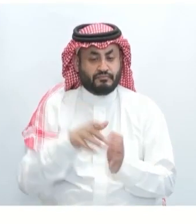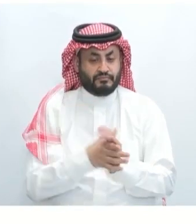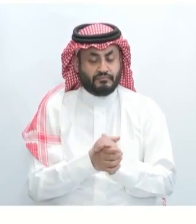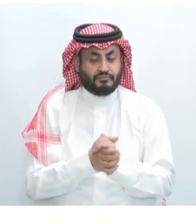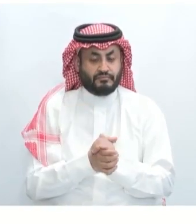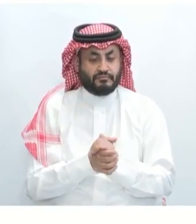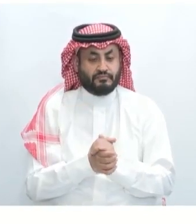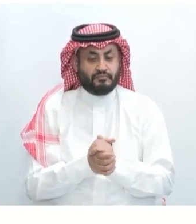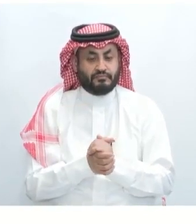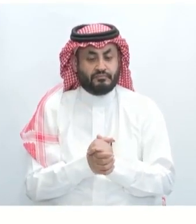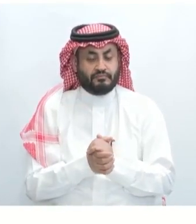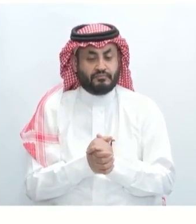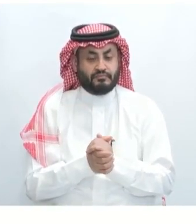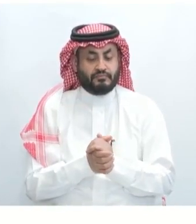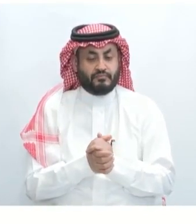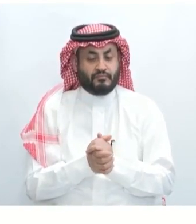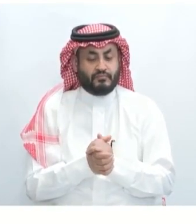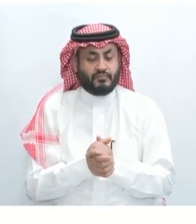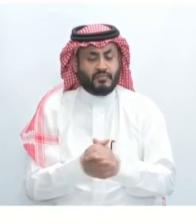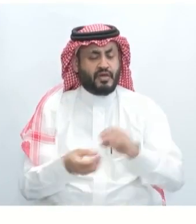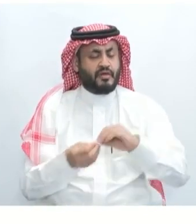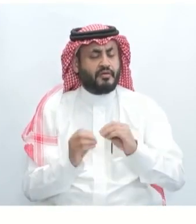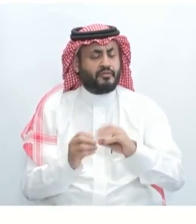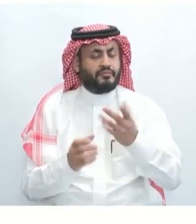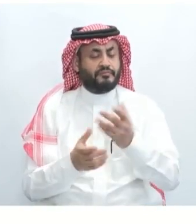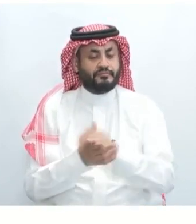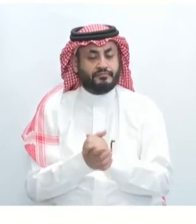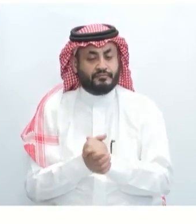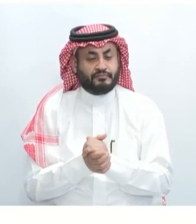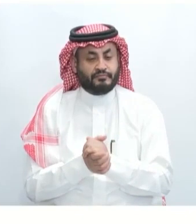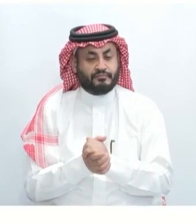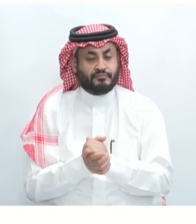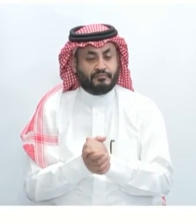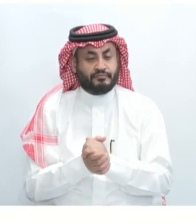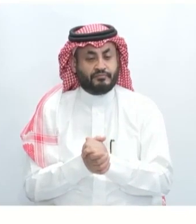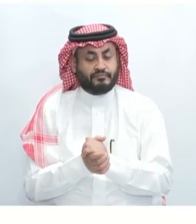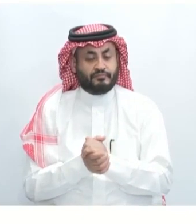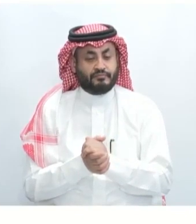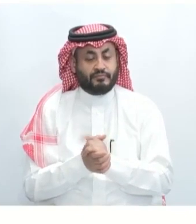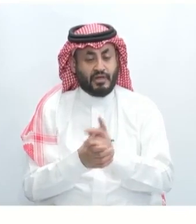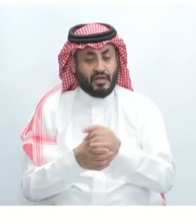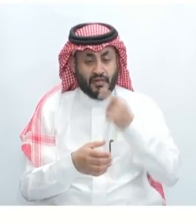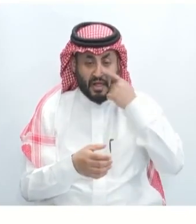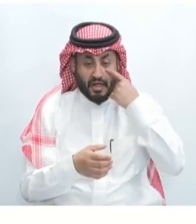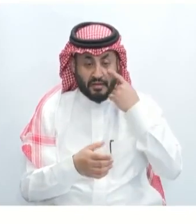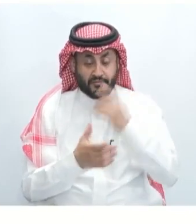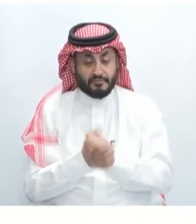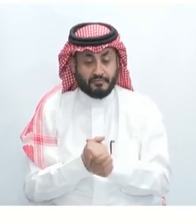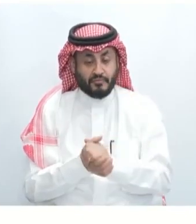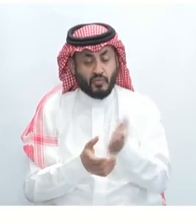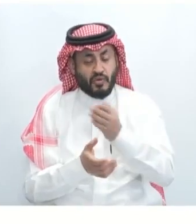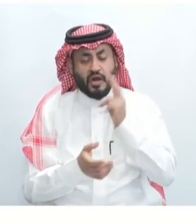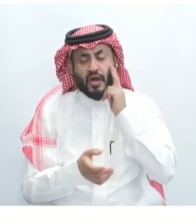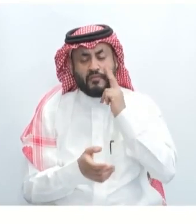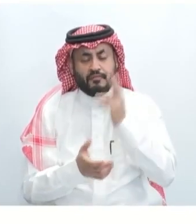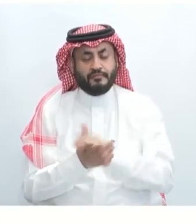mark. Okay, so again, what color is it? What color is it? Is it purple? Is it pink?